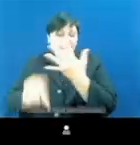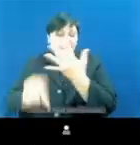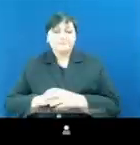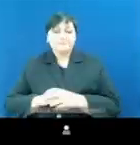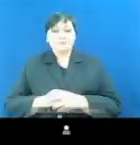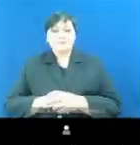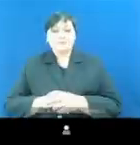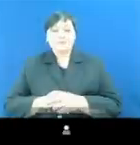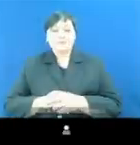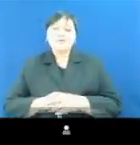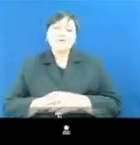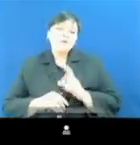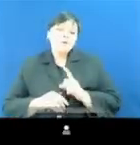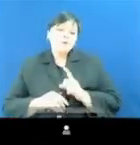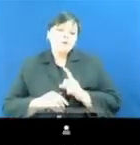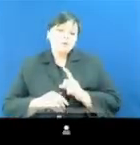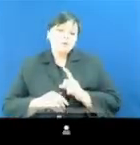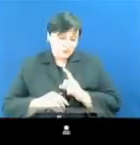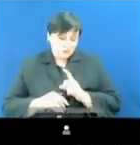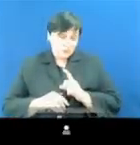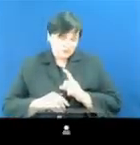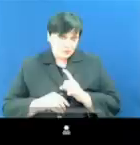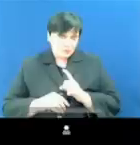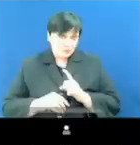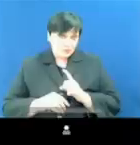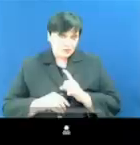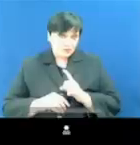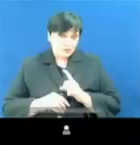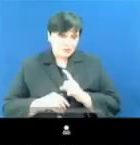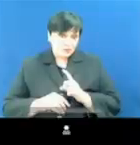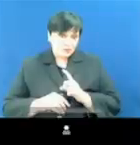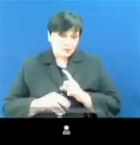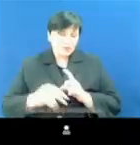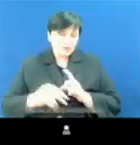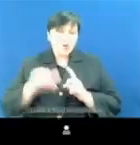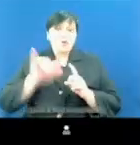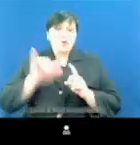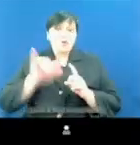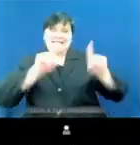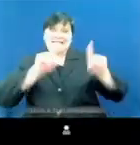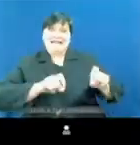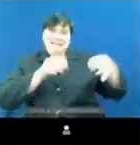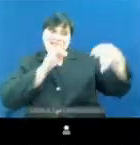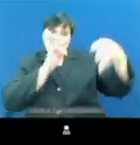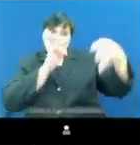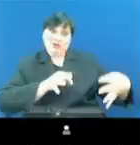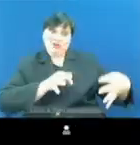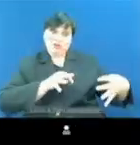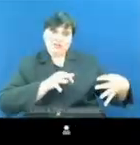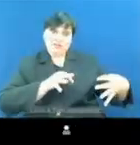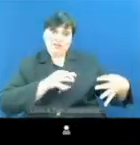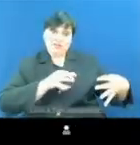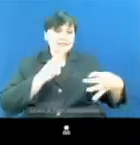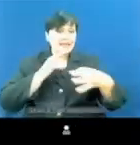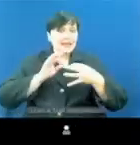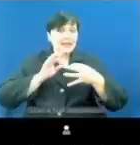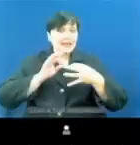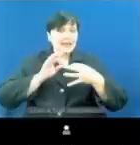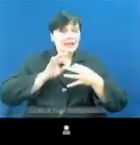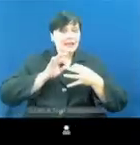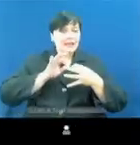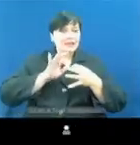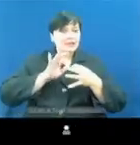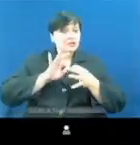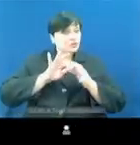They say, the test instructions specifically say that interpretation is expected in the Miranda